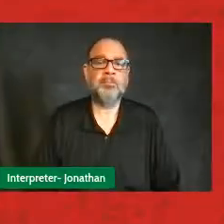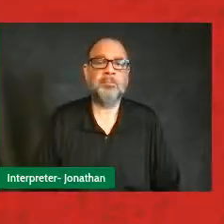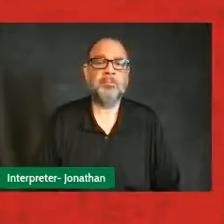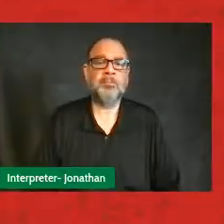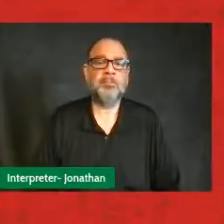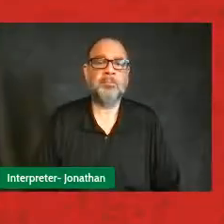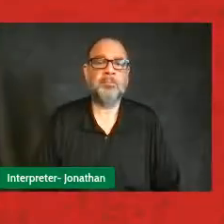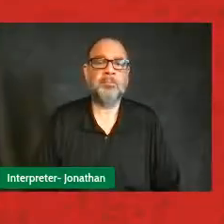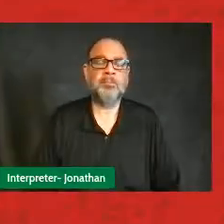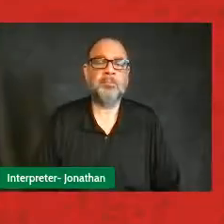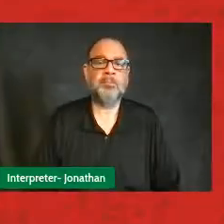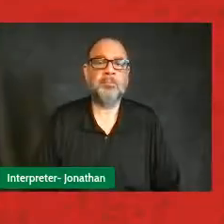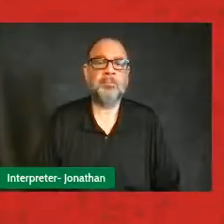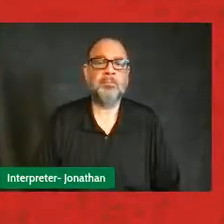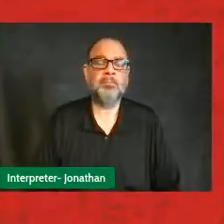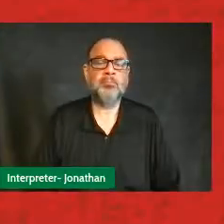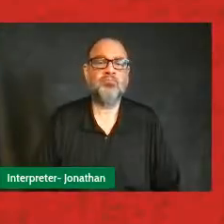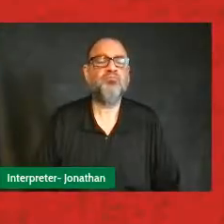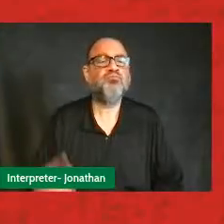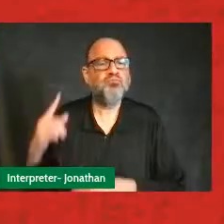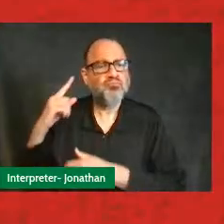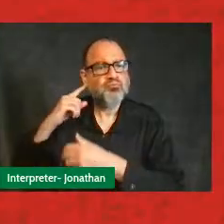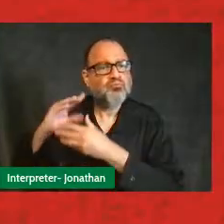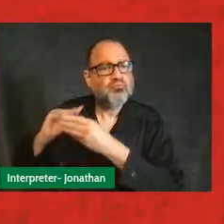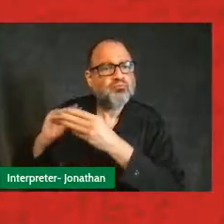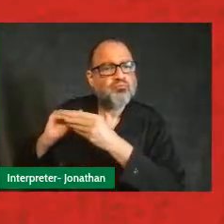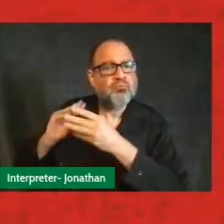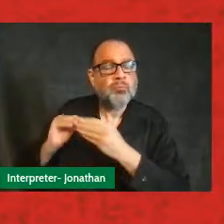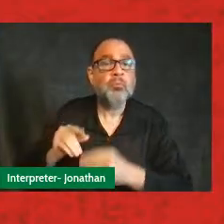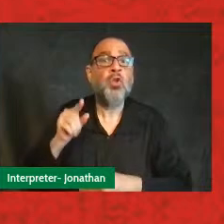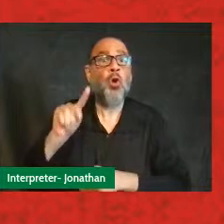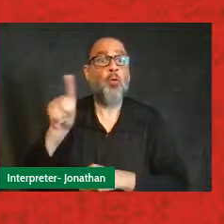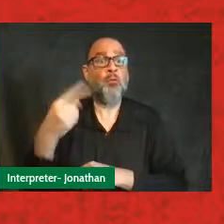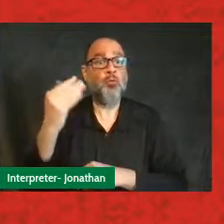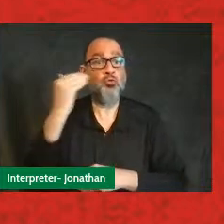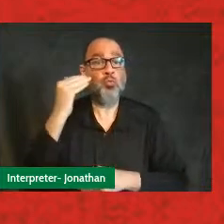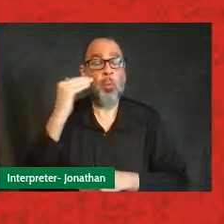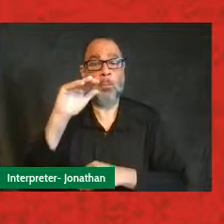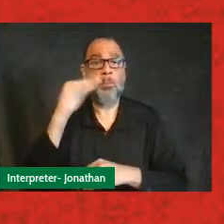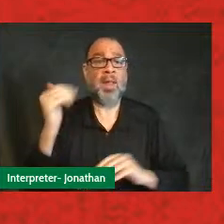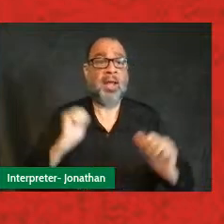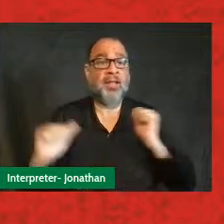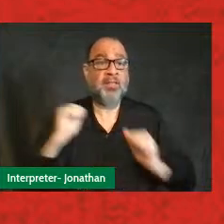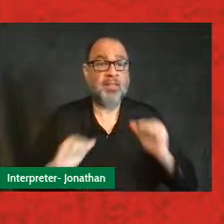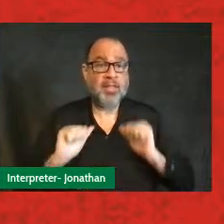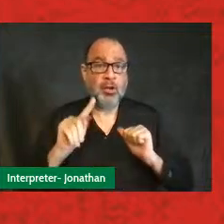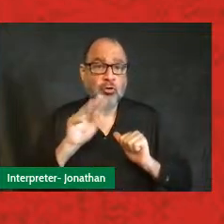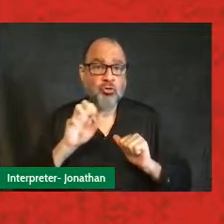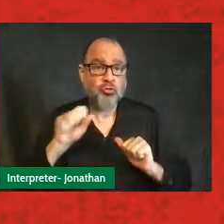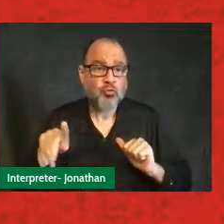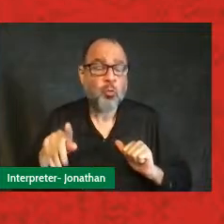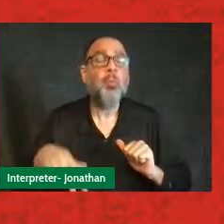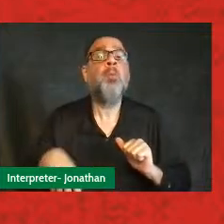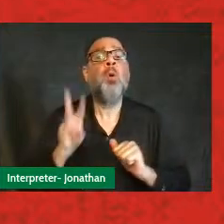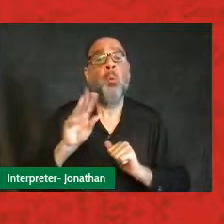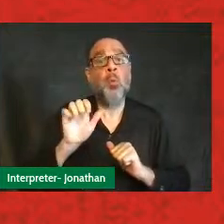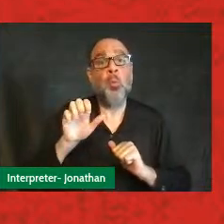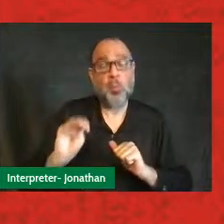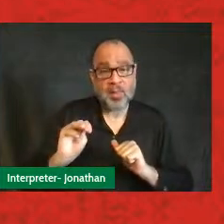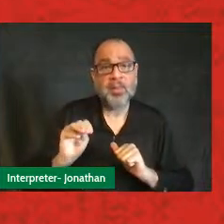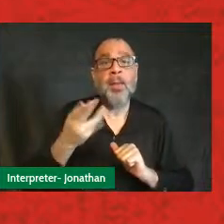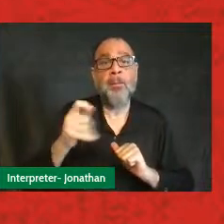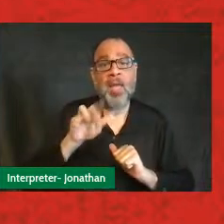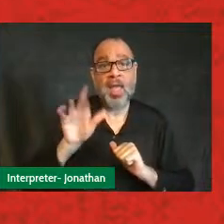The African Company was the first known black theater troupe. In 1816, William Henry Brown, a